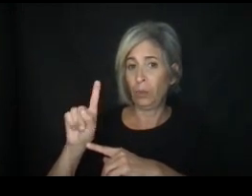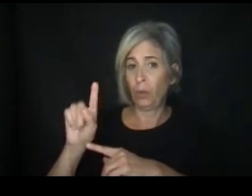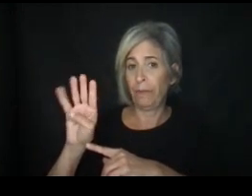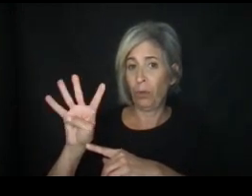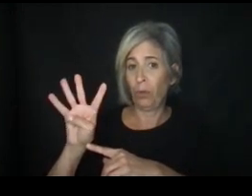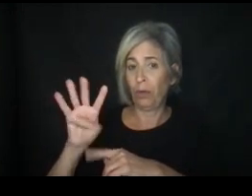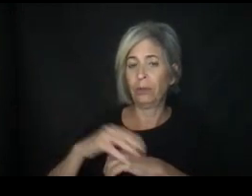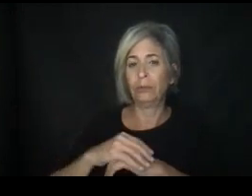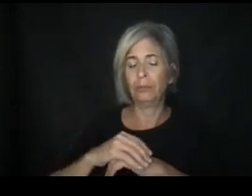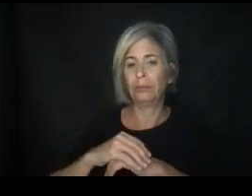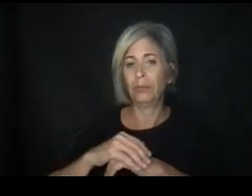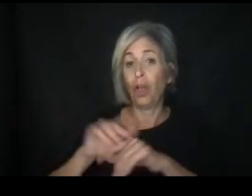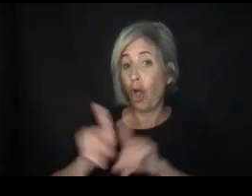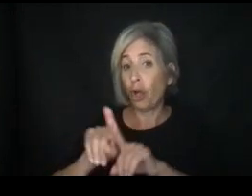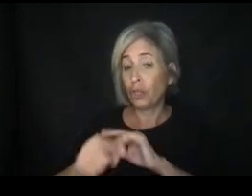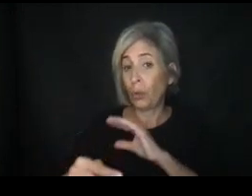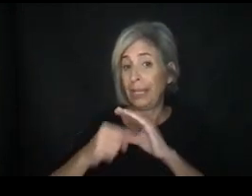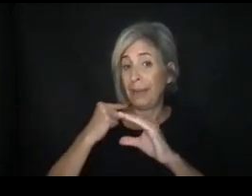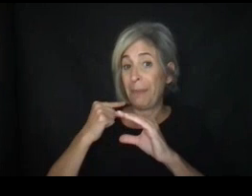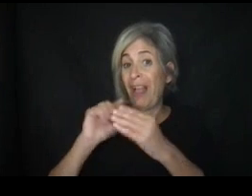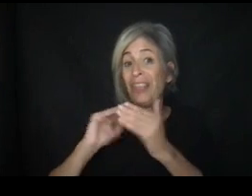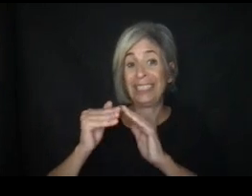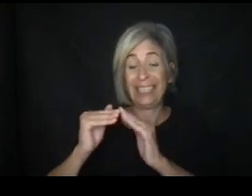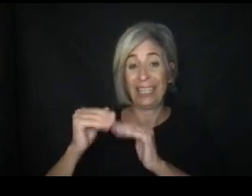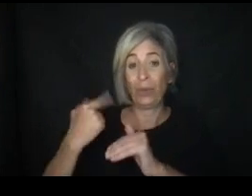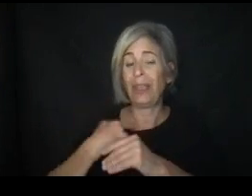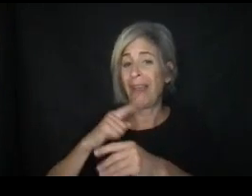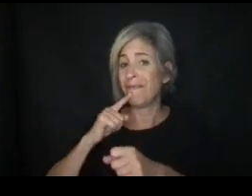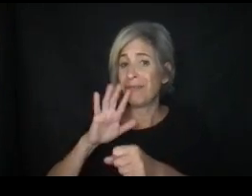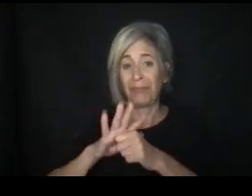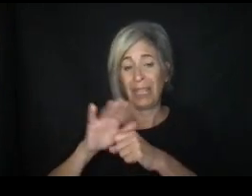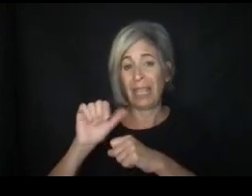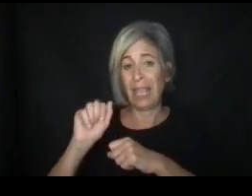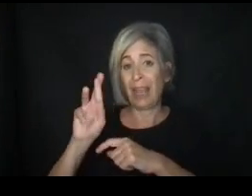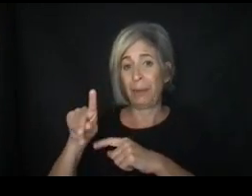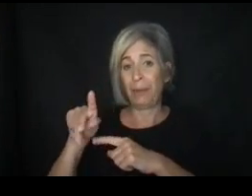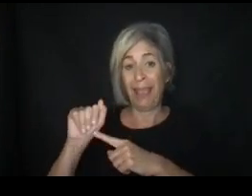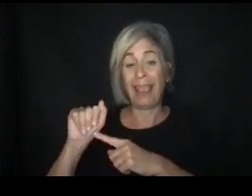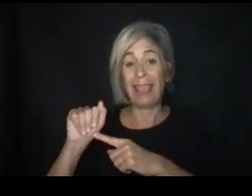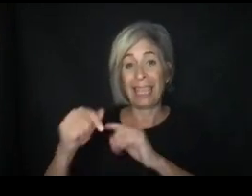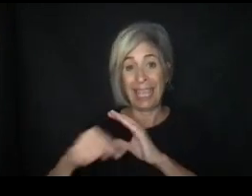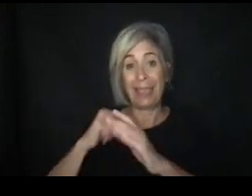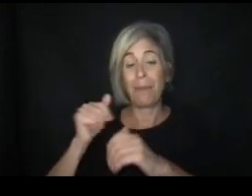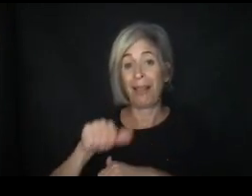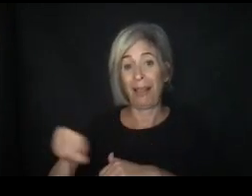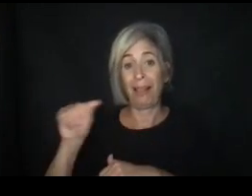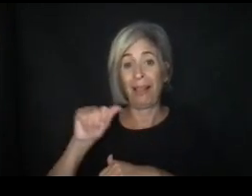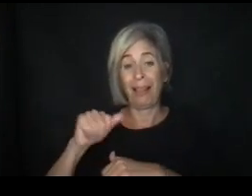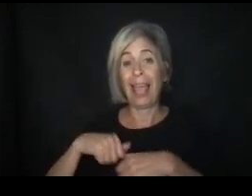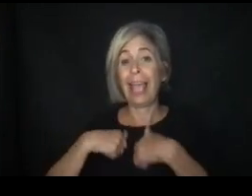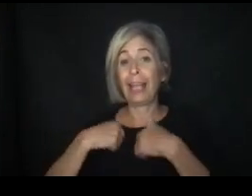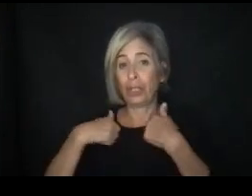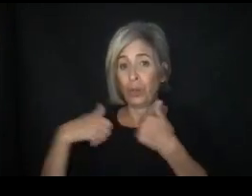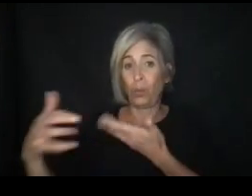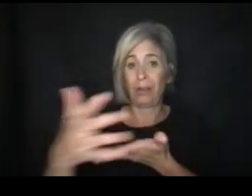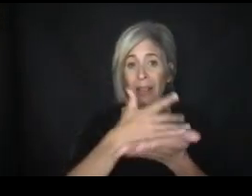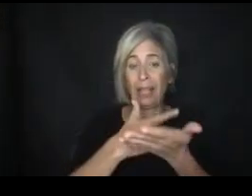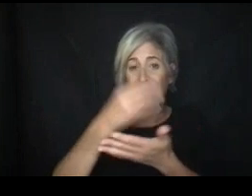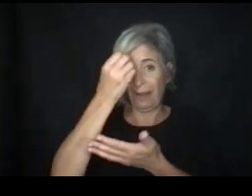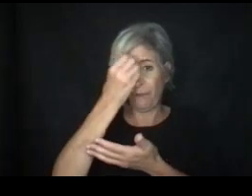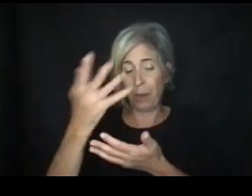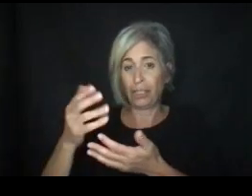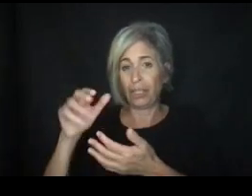561-742-6014. And you can also email the city. We have a dedicated ARPA email address for the city where we're collecting all this information as well.